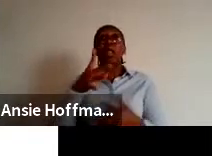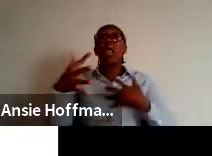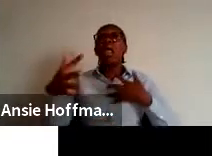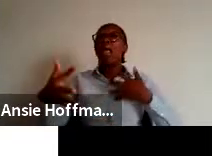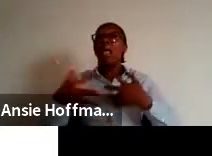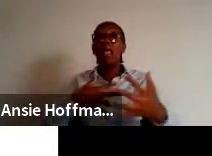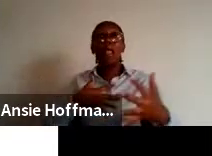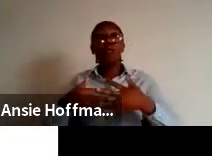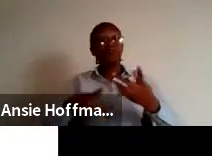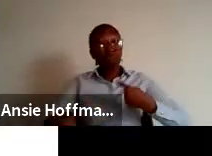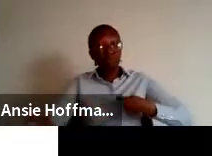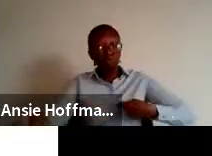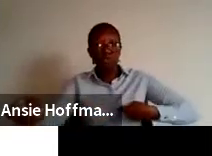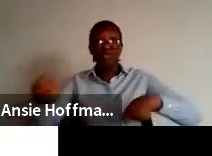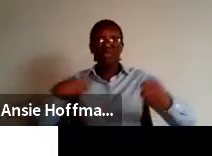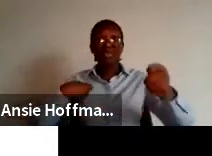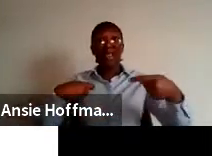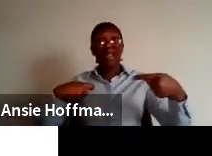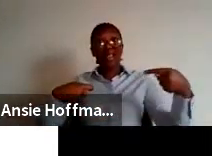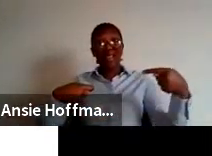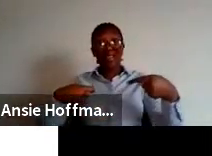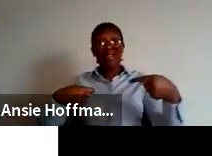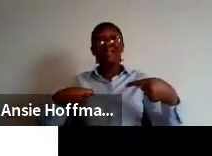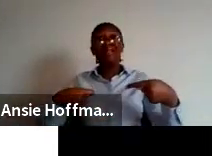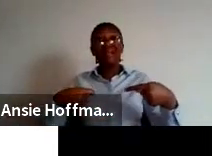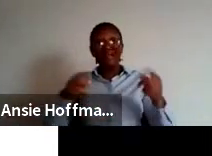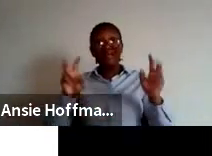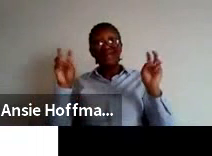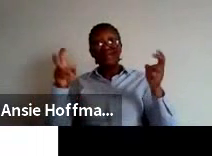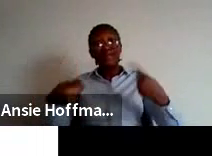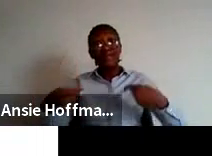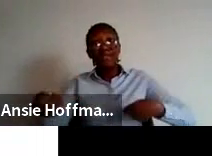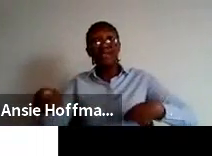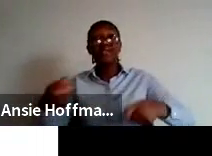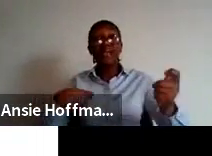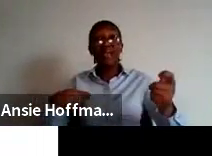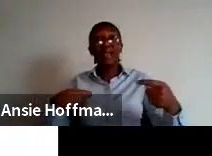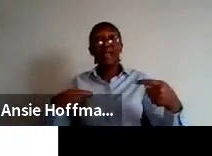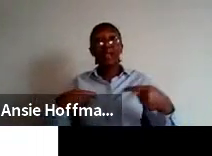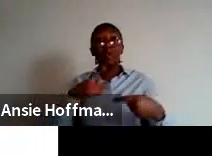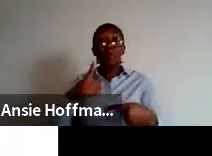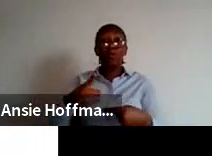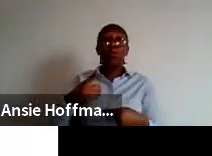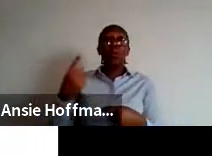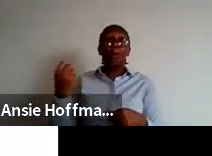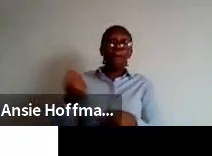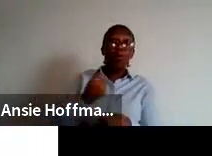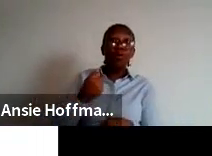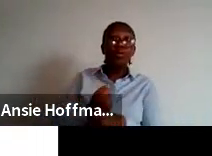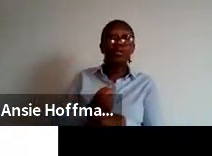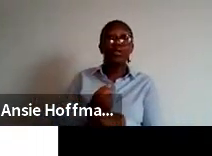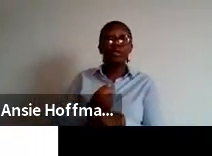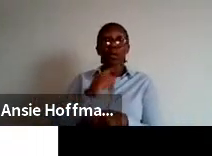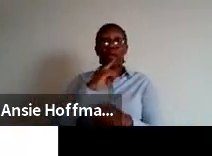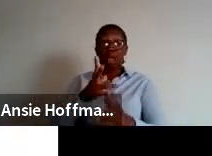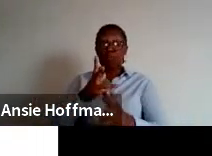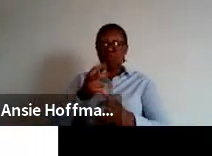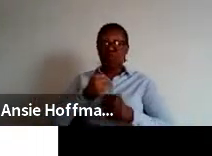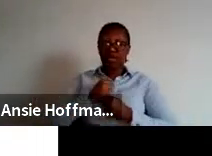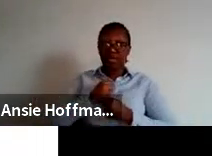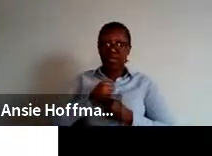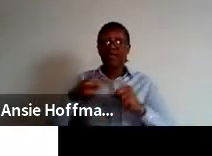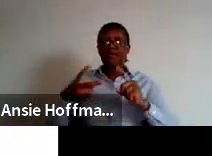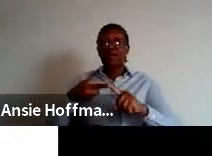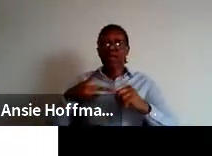practice, underline commercial, or transaction related to the production, acquisition, sale,